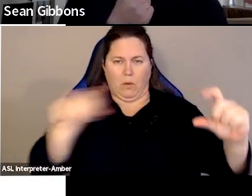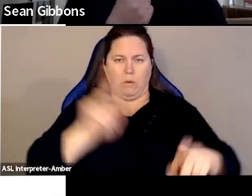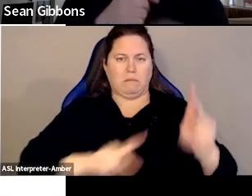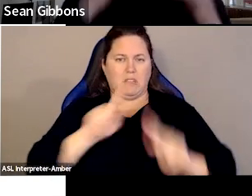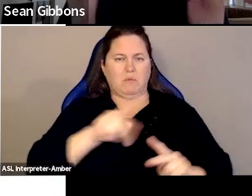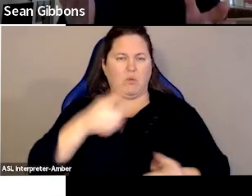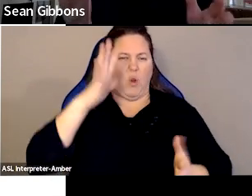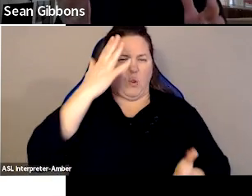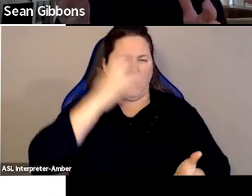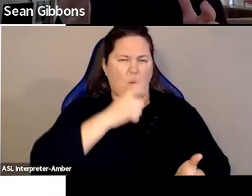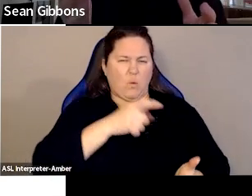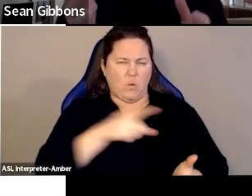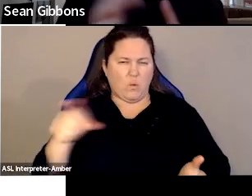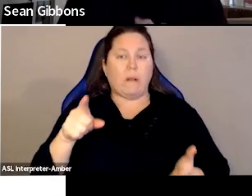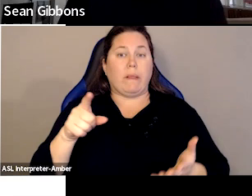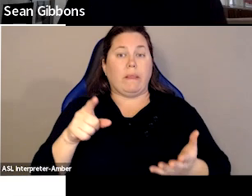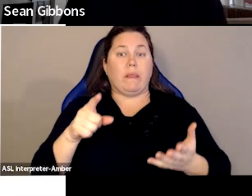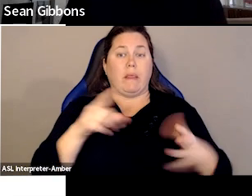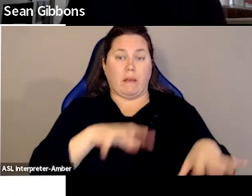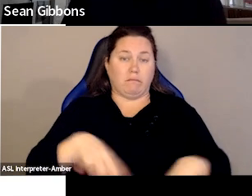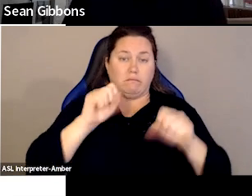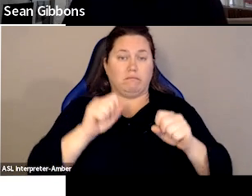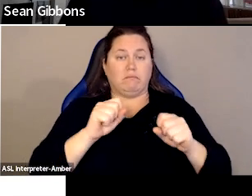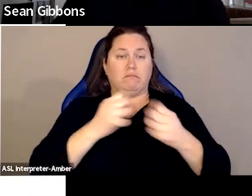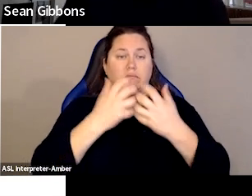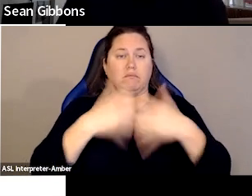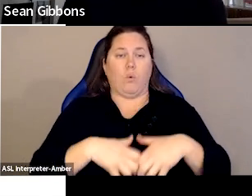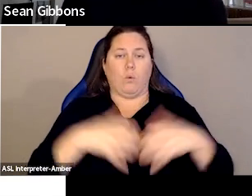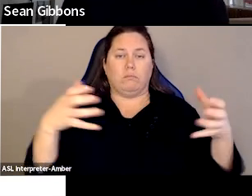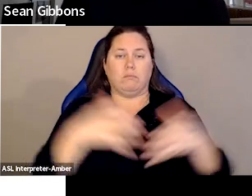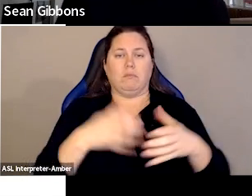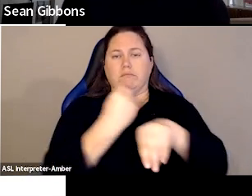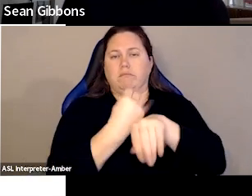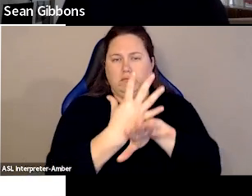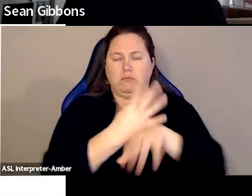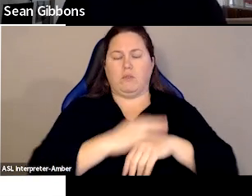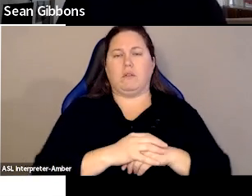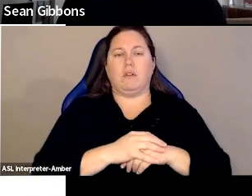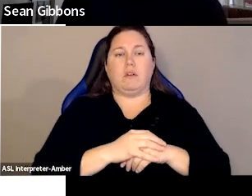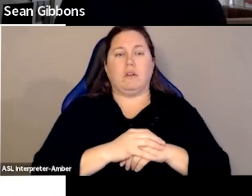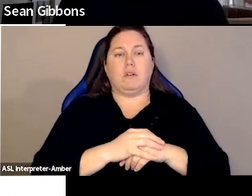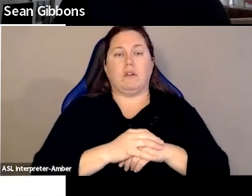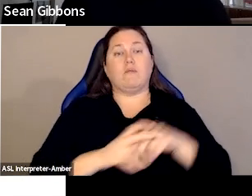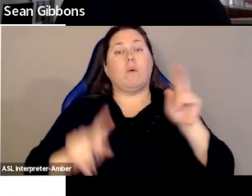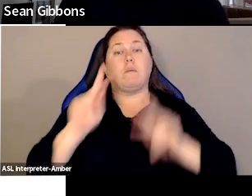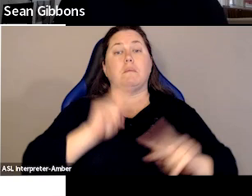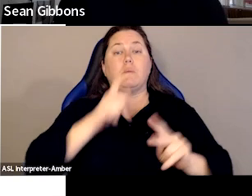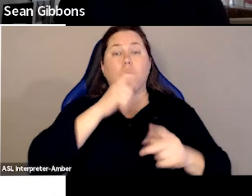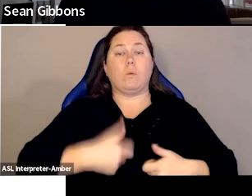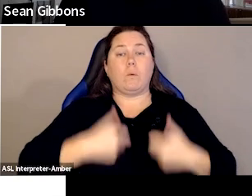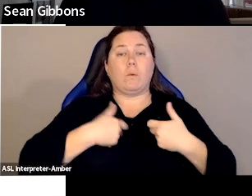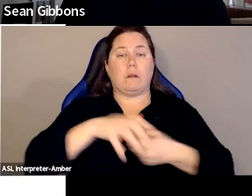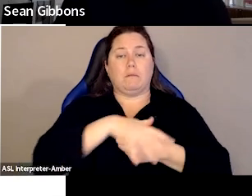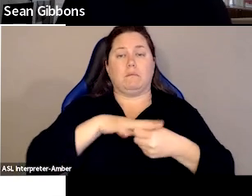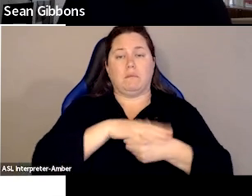familiar to you, but they're organizing something for us, or it's a virtual gathering to be happening March 30th for folks who live in the Southern California, LA